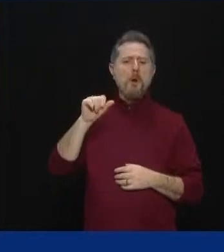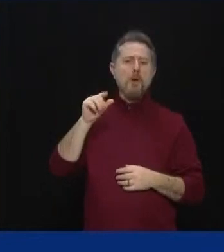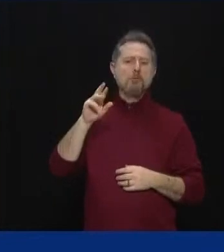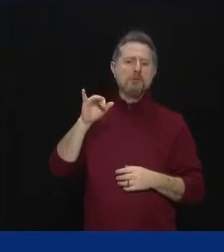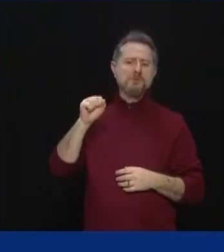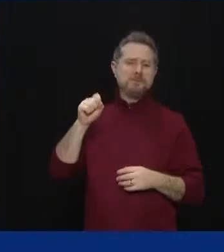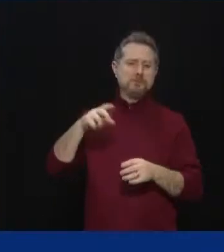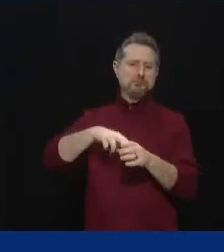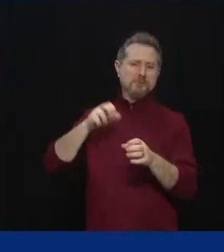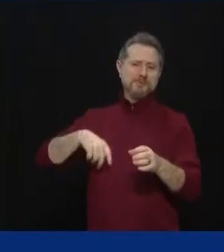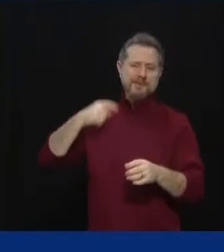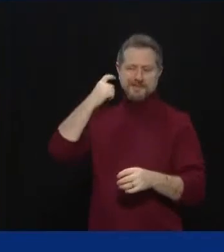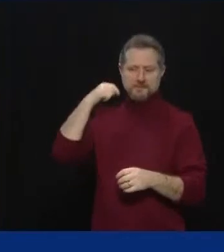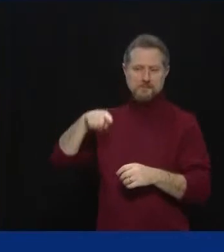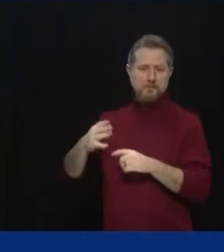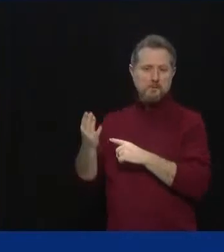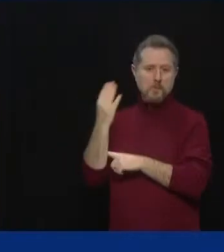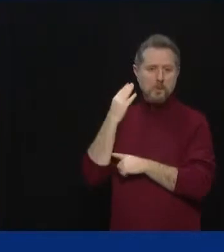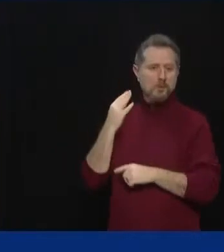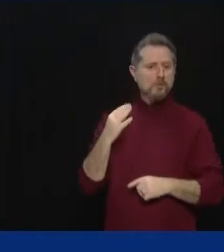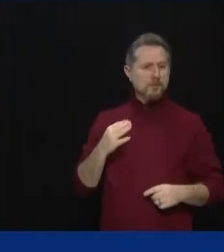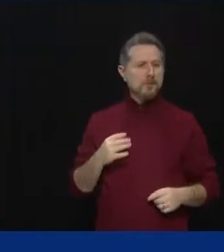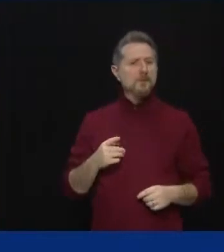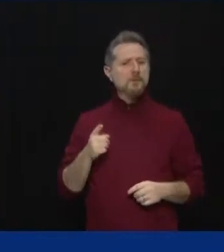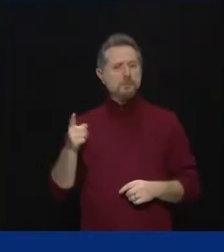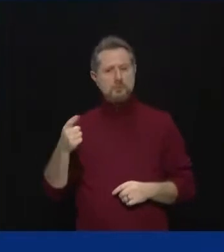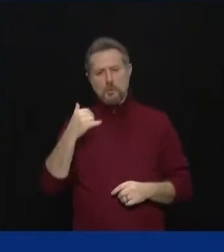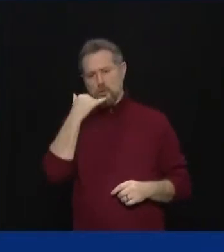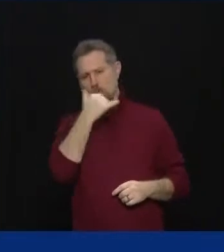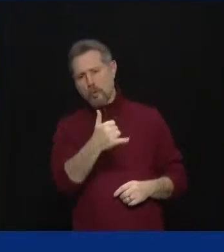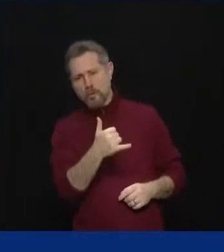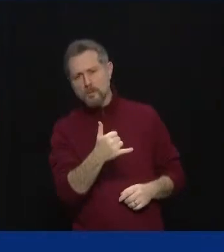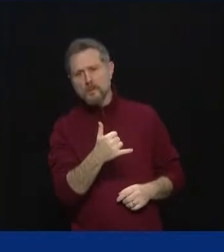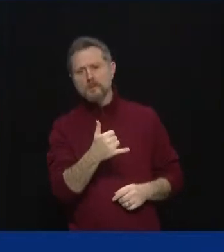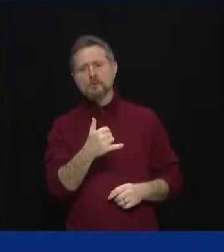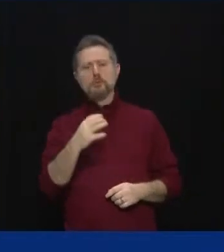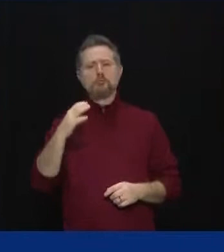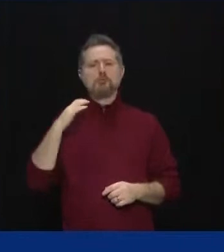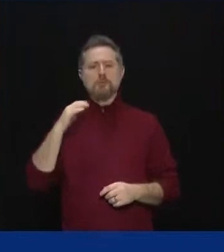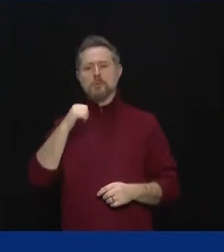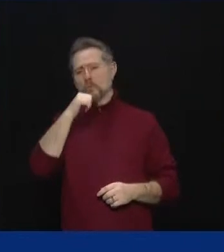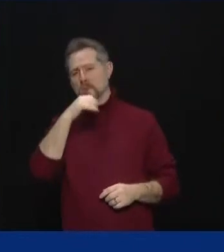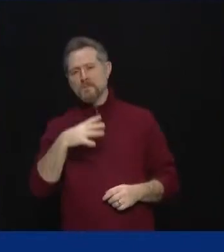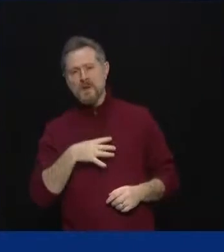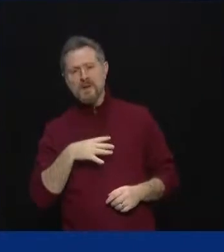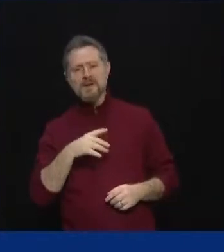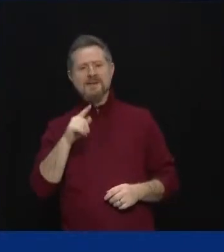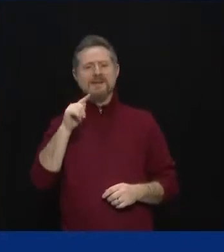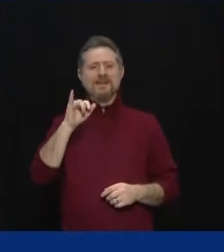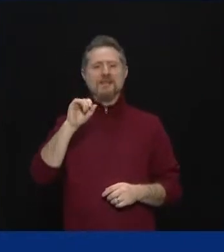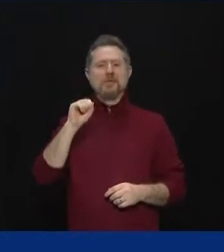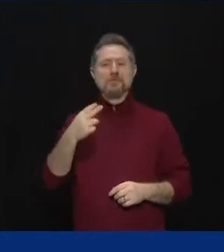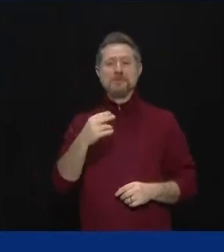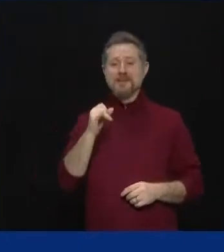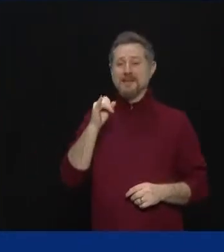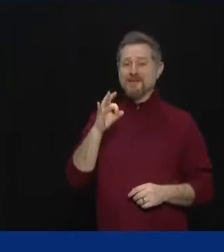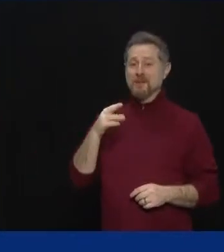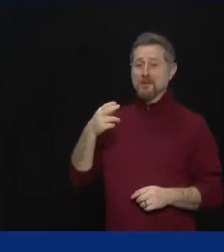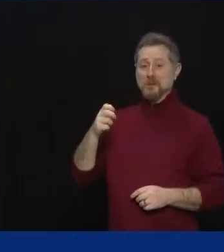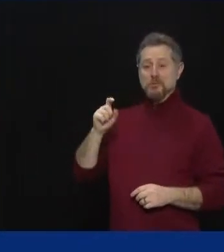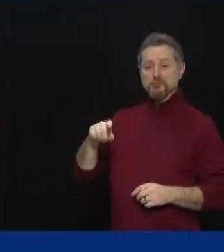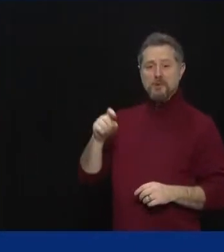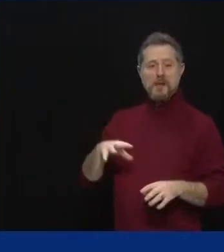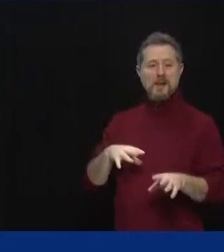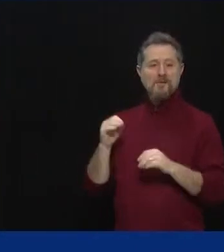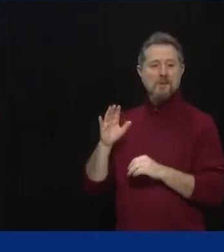that you had placed a call in to Chairwoman Meryl Tisch, saying Malatras should leave his post. I understand that you